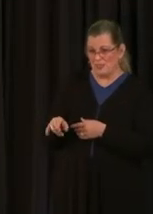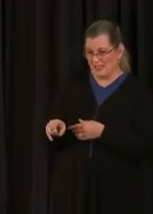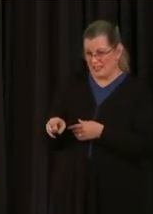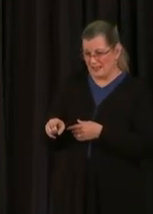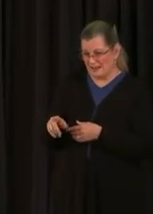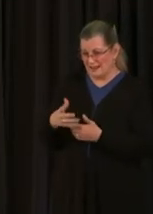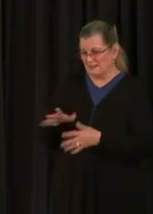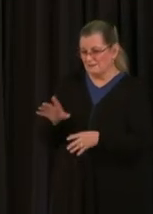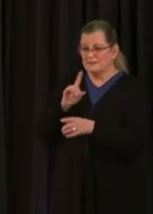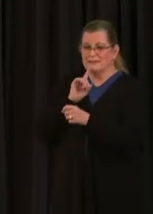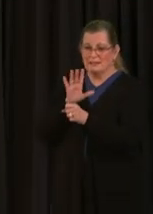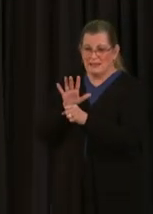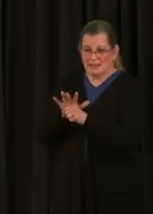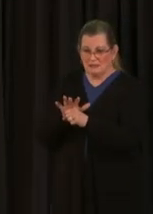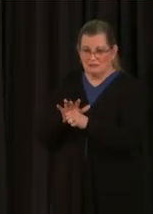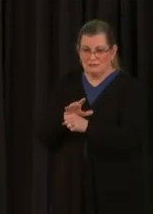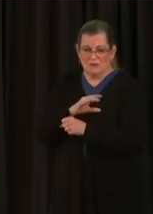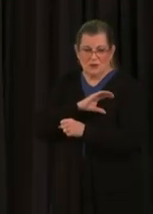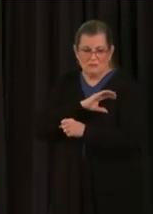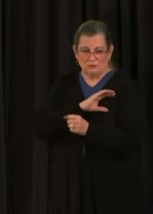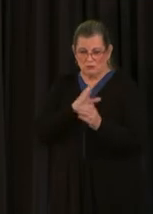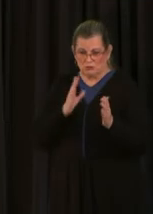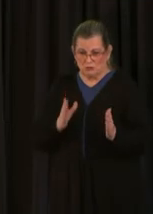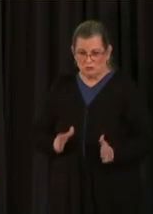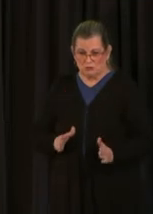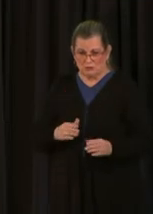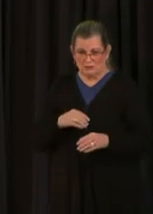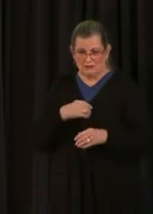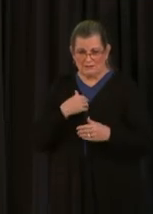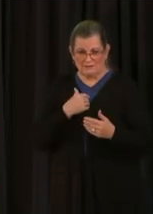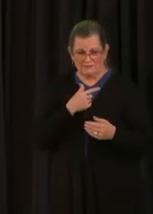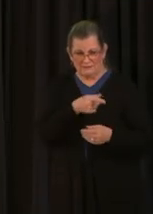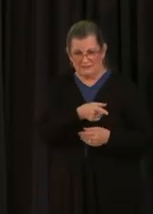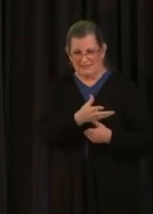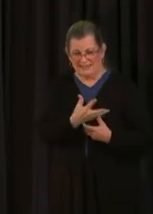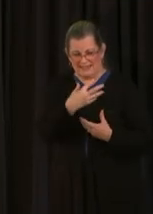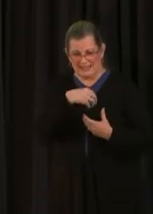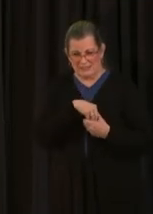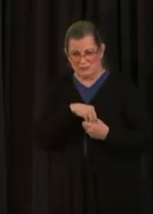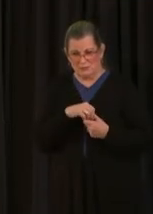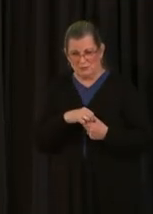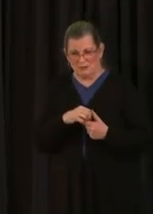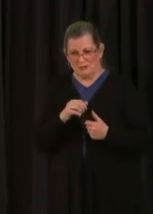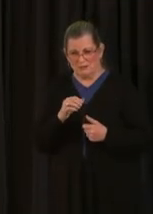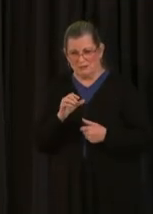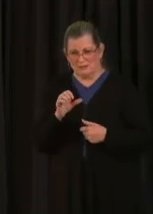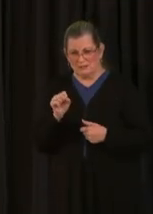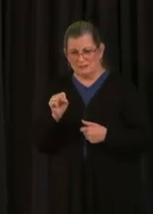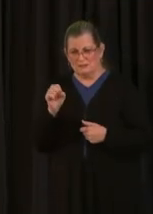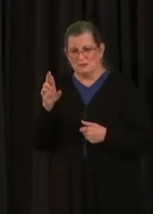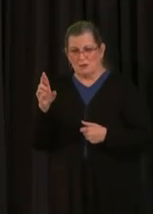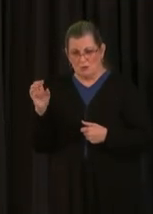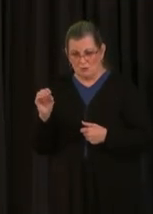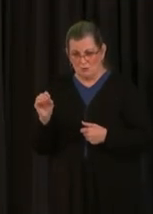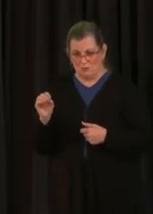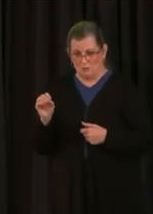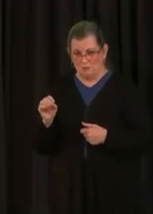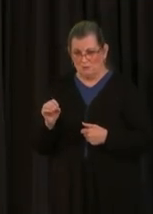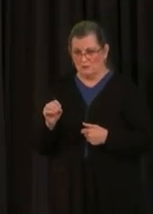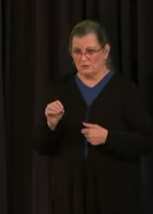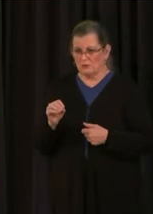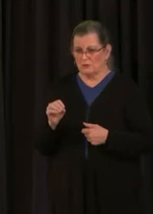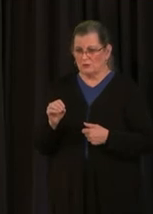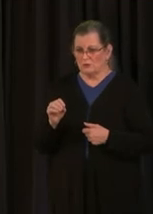they travel to and from school, but also in-school support to resolve any issues that may happen in addition